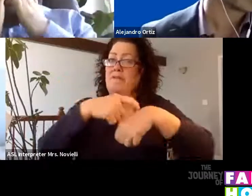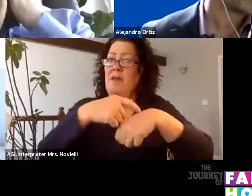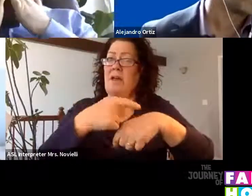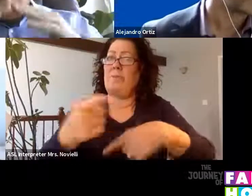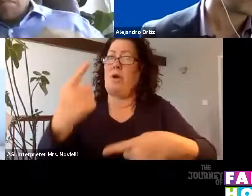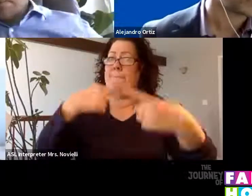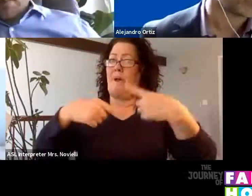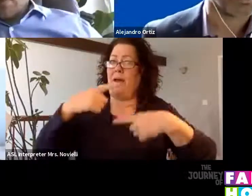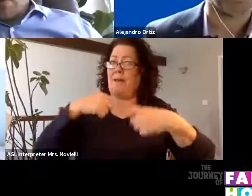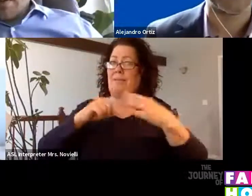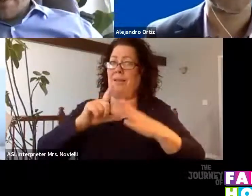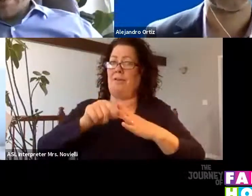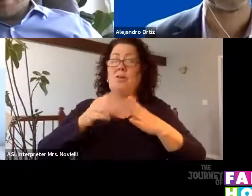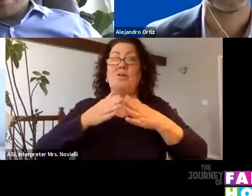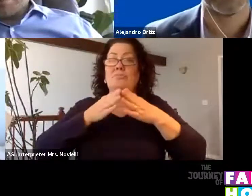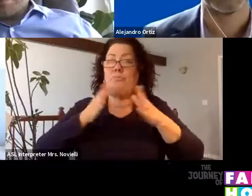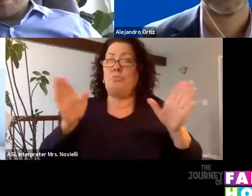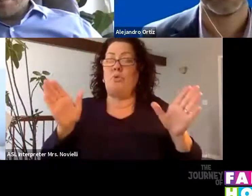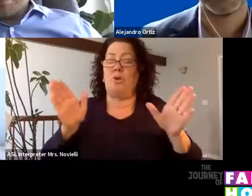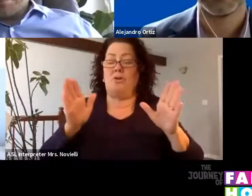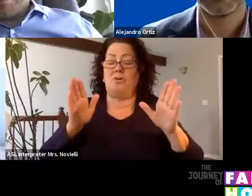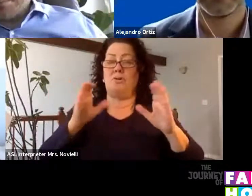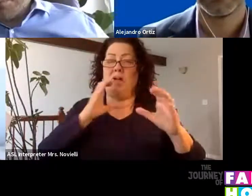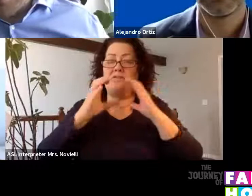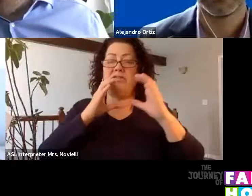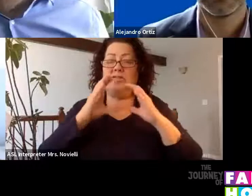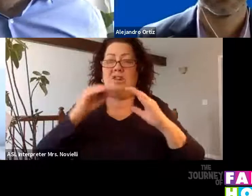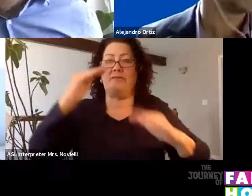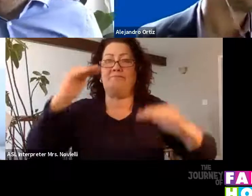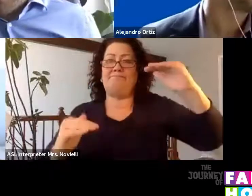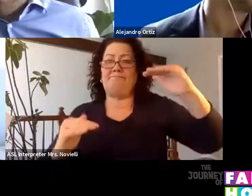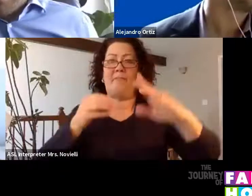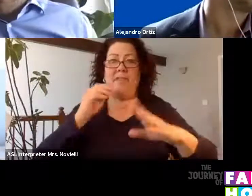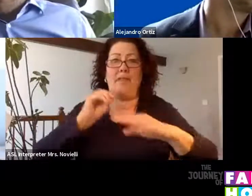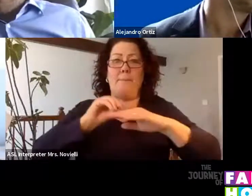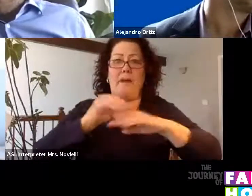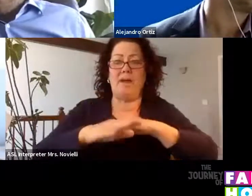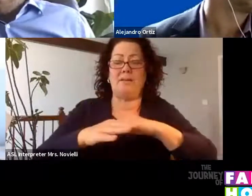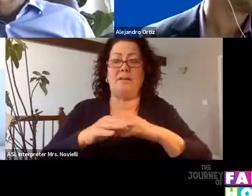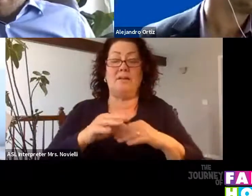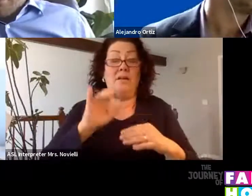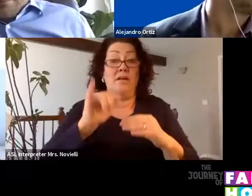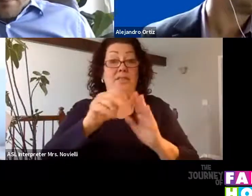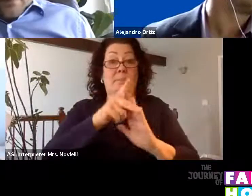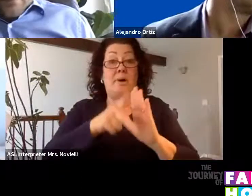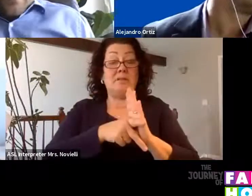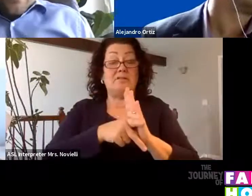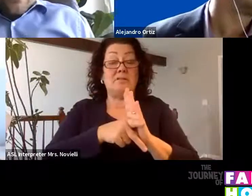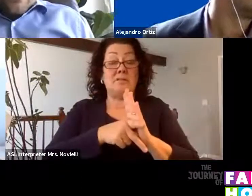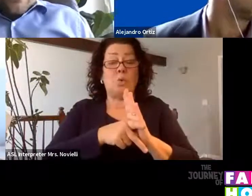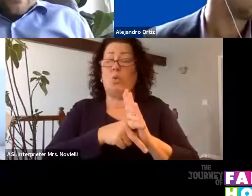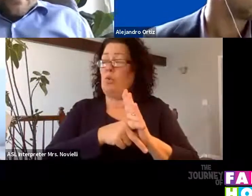you know, to the broader conversation about disparate impact, because, you know, that is a policy that is critically important